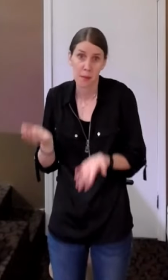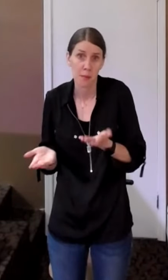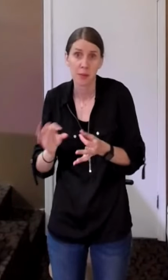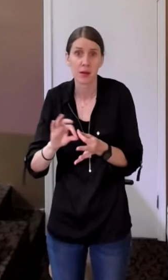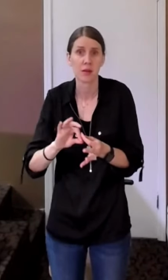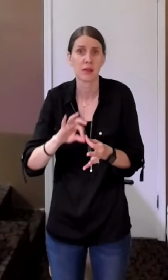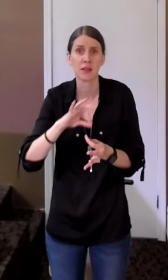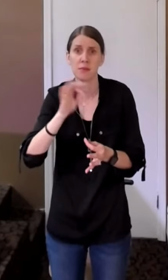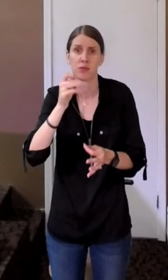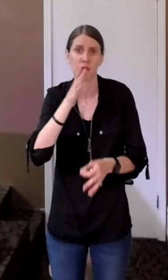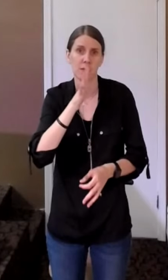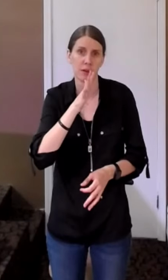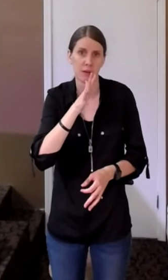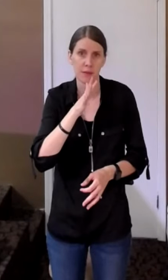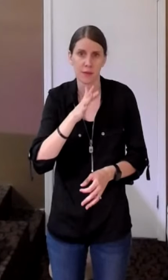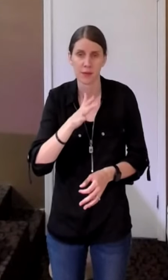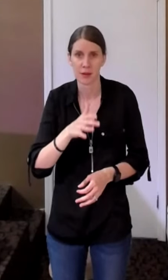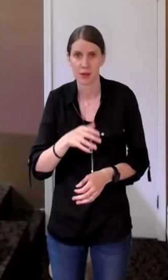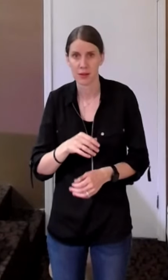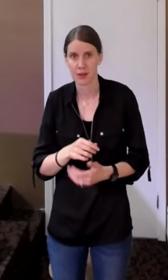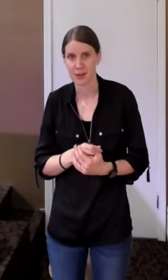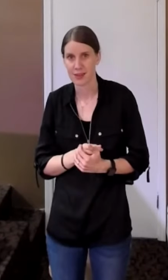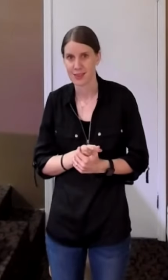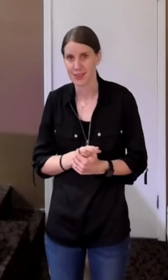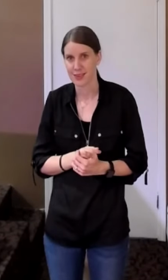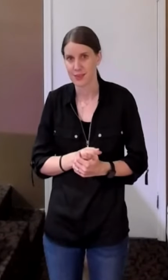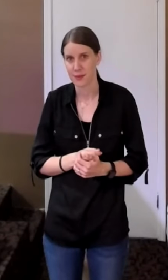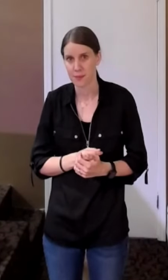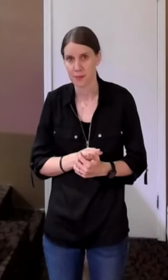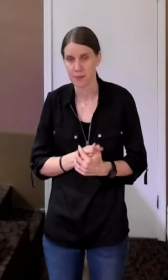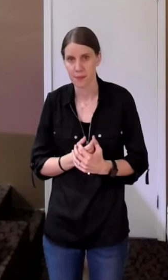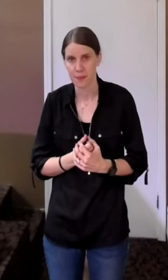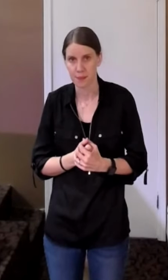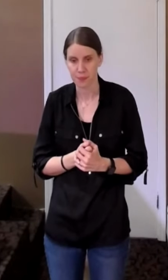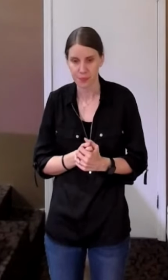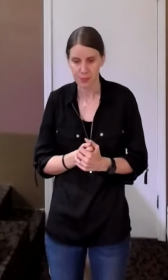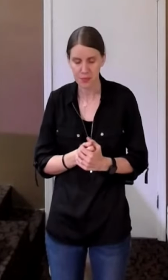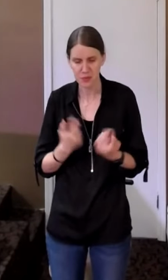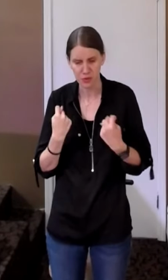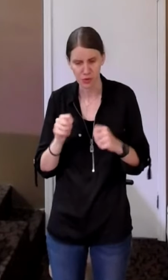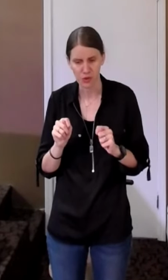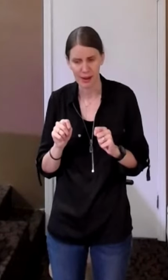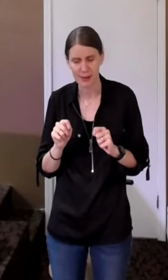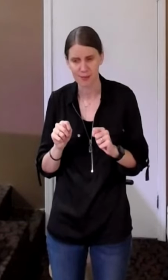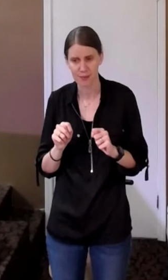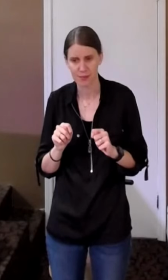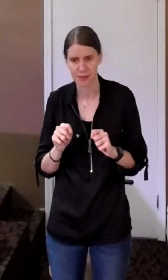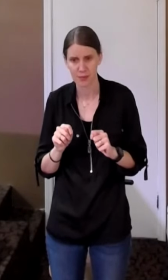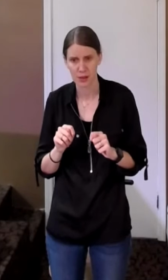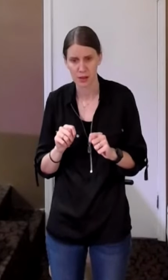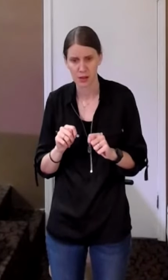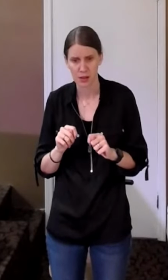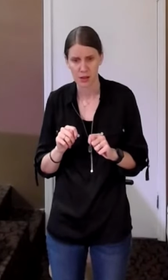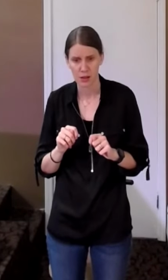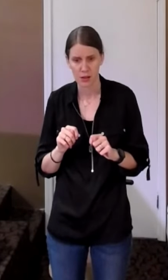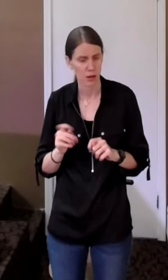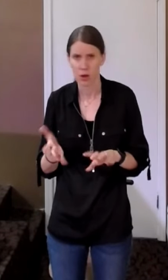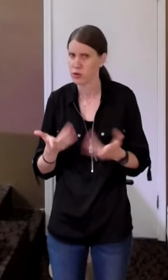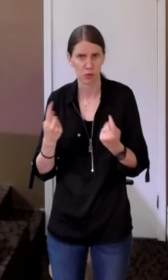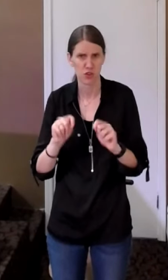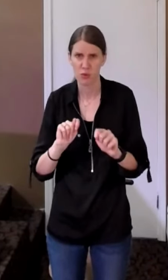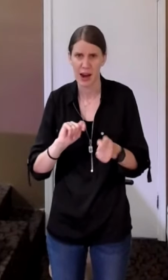spiritual daughter in the church. Don't try to be the mother, don't try to